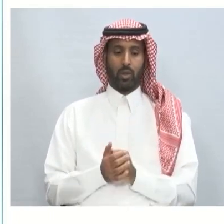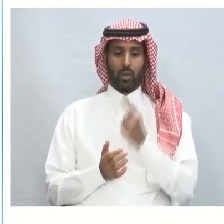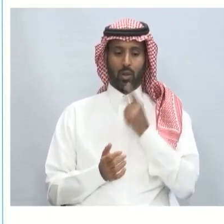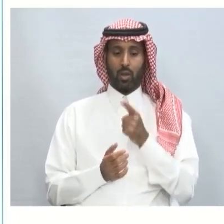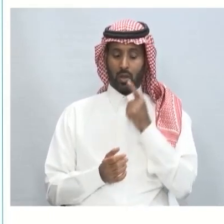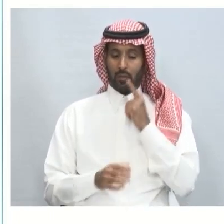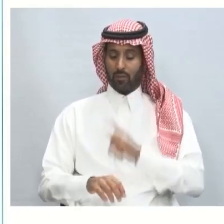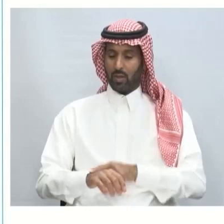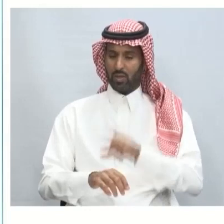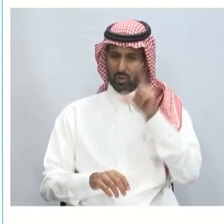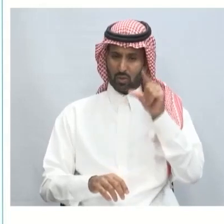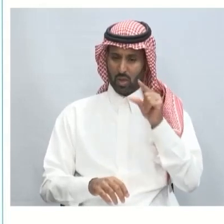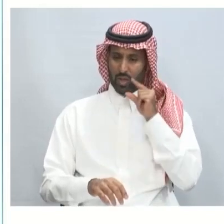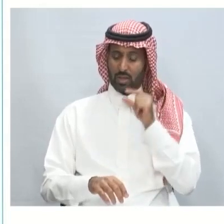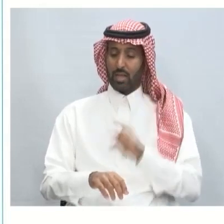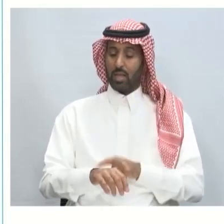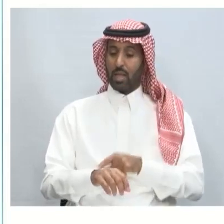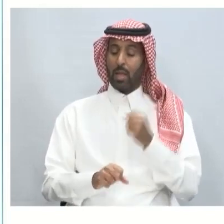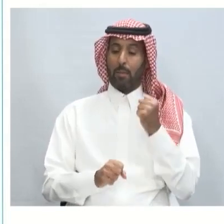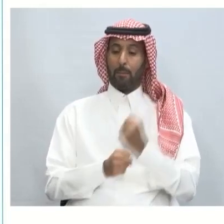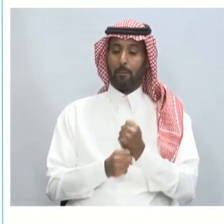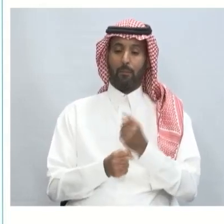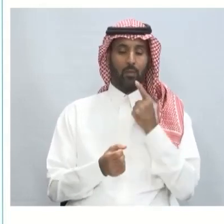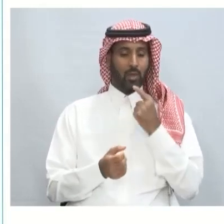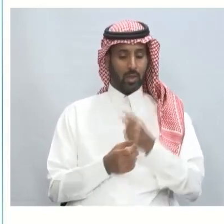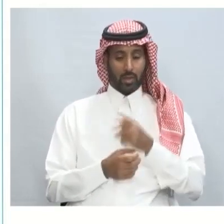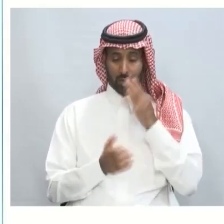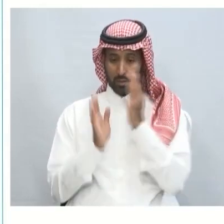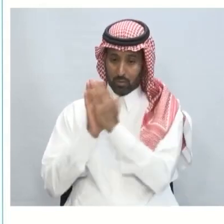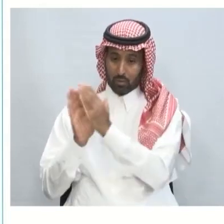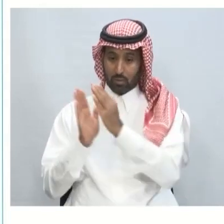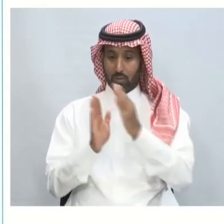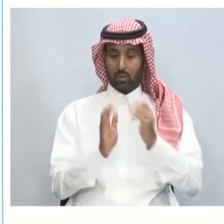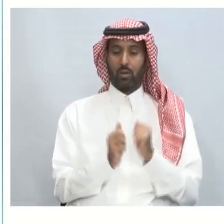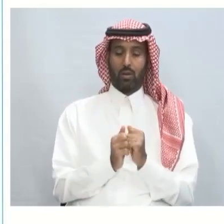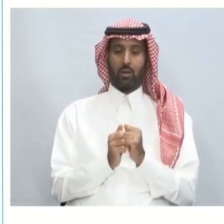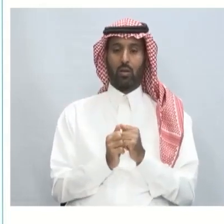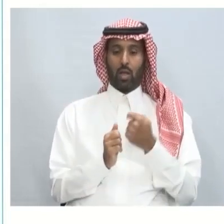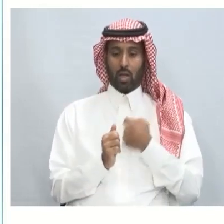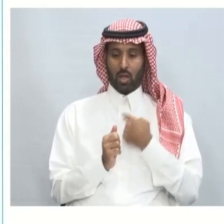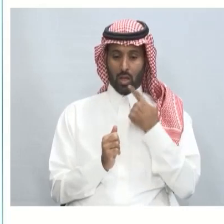a part-time job at the library, Mr. Cannon. Okay, that's great.